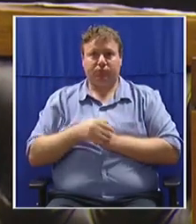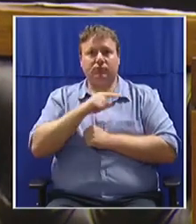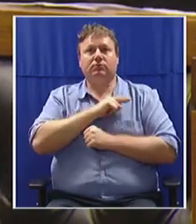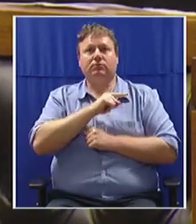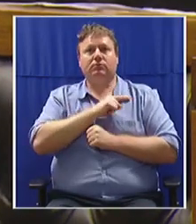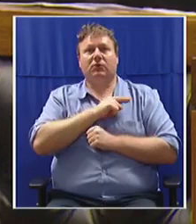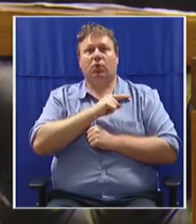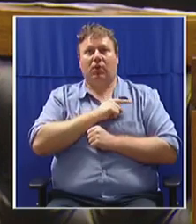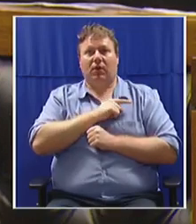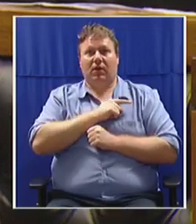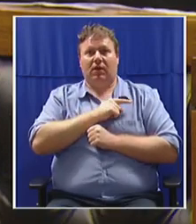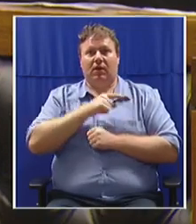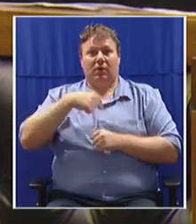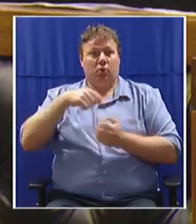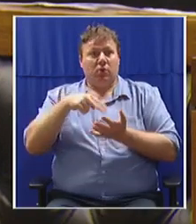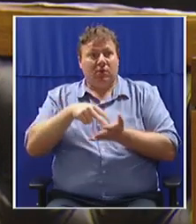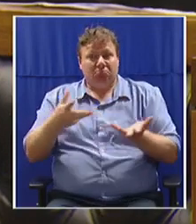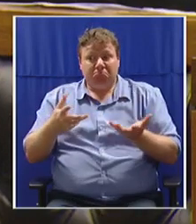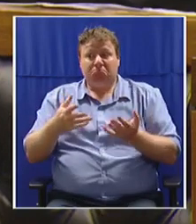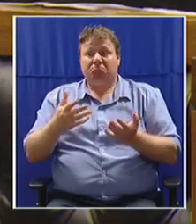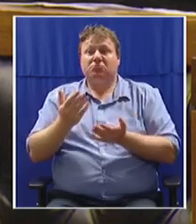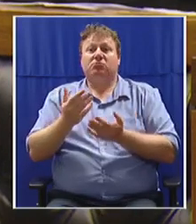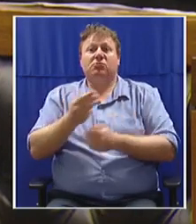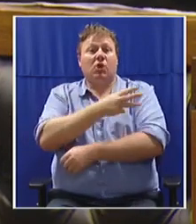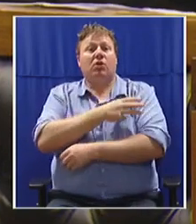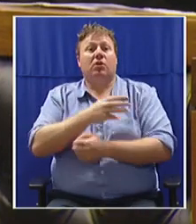Because as we stand, we're in a very secure country.